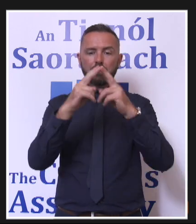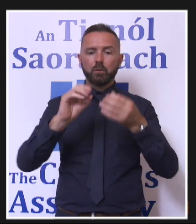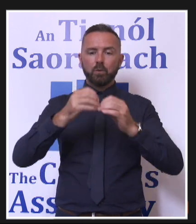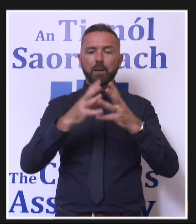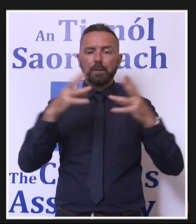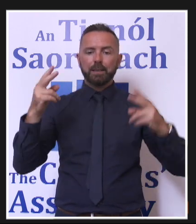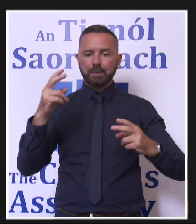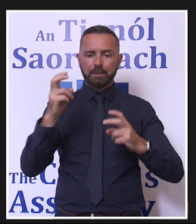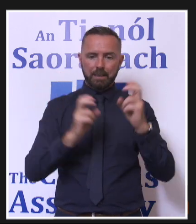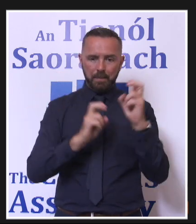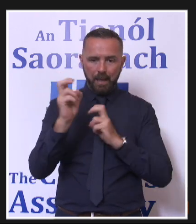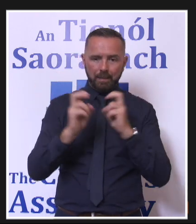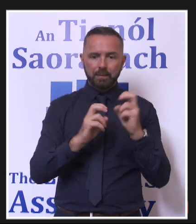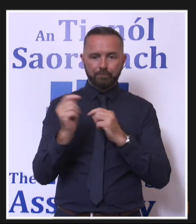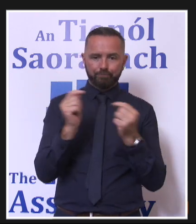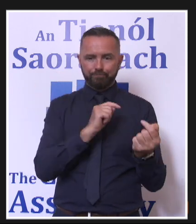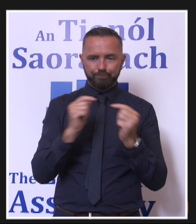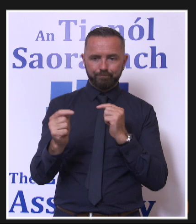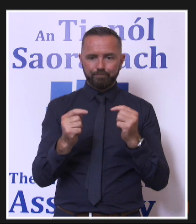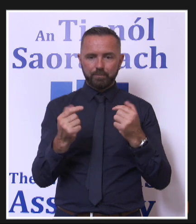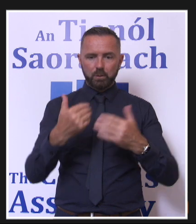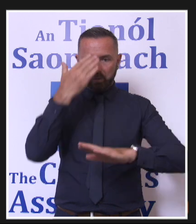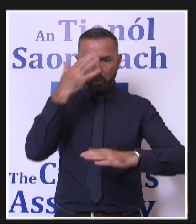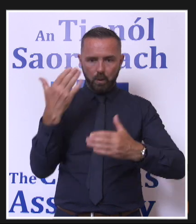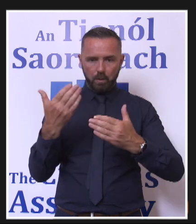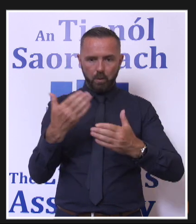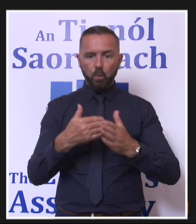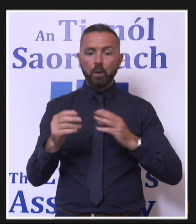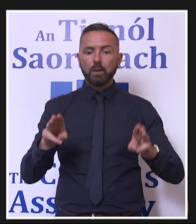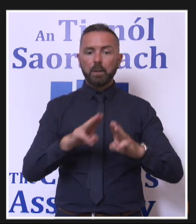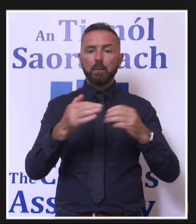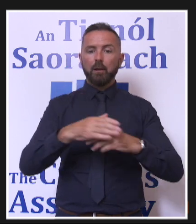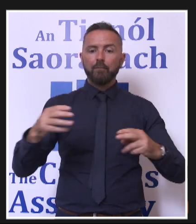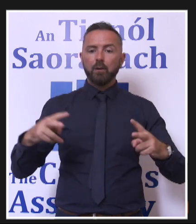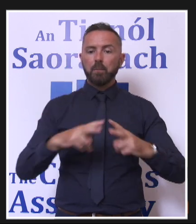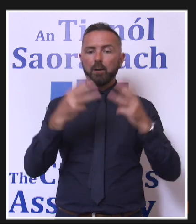big debate in Paris in order to know how the Parisians want to strengthen the